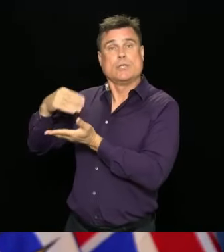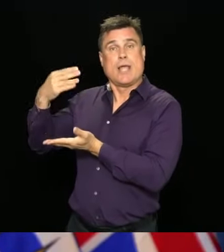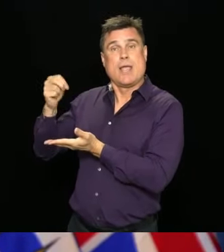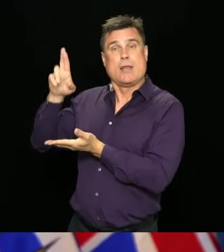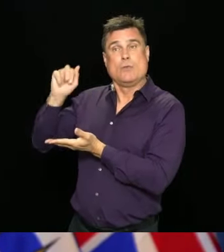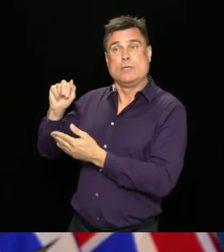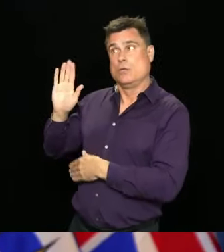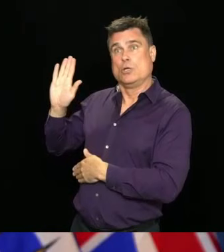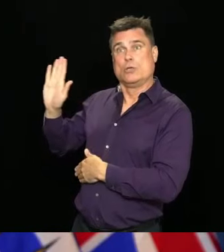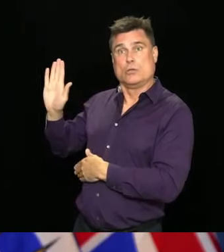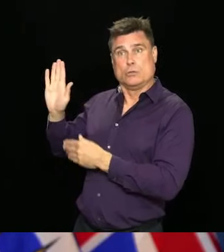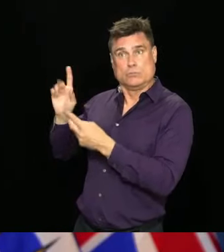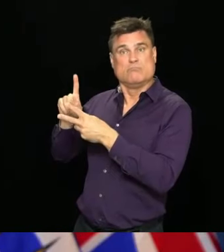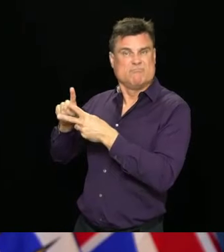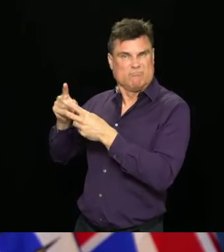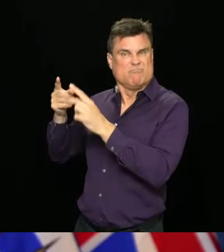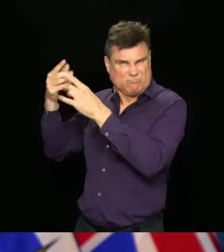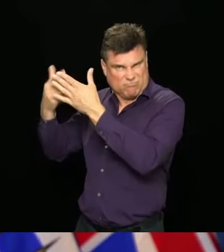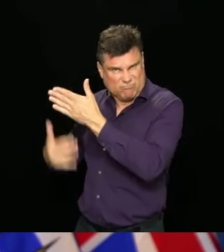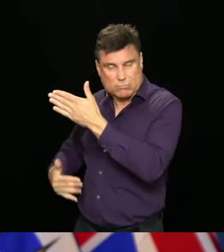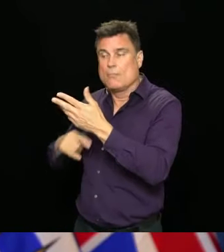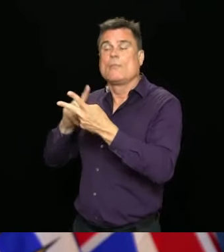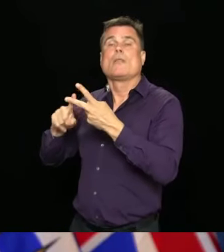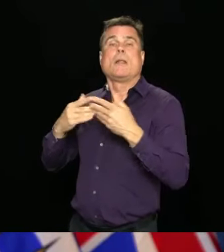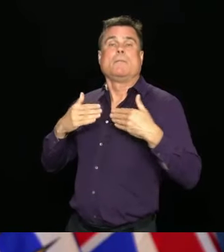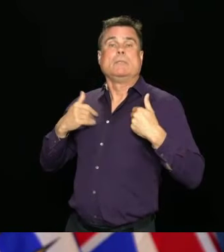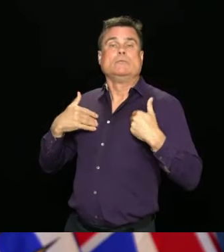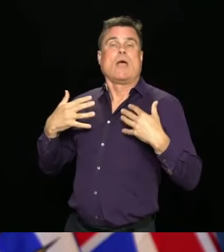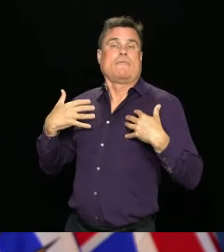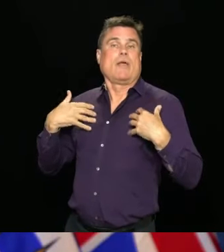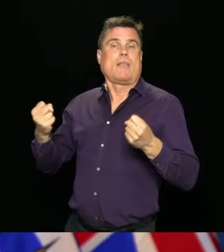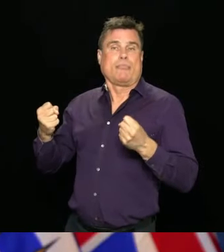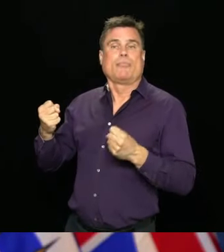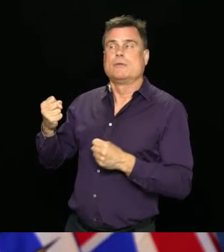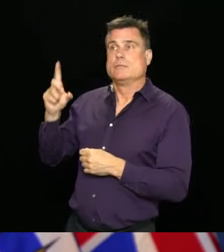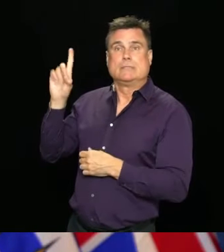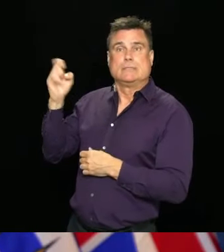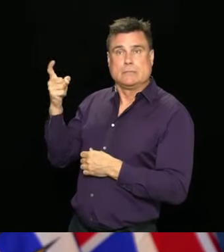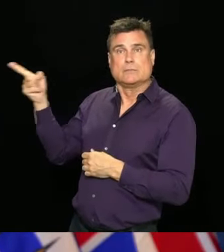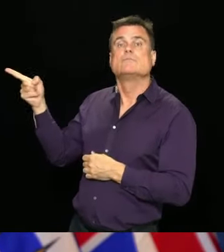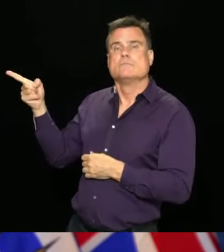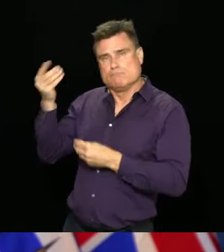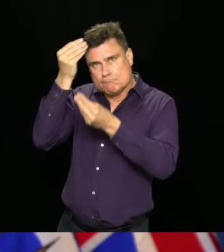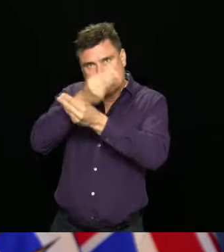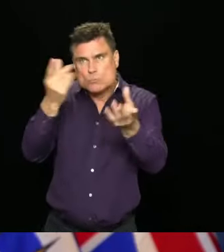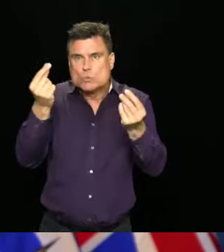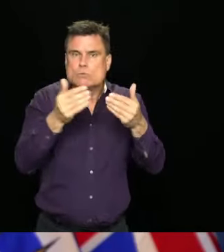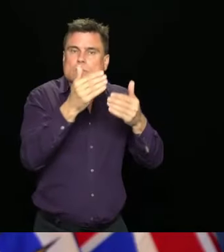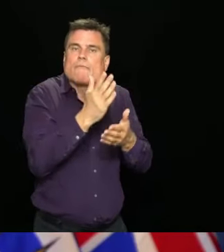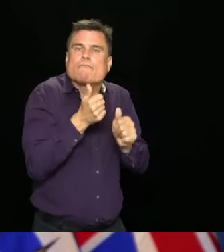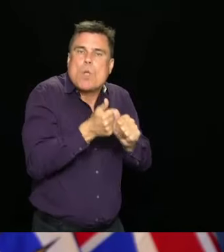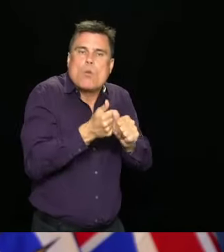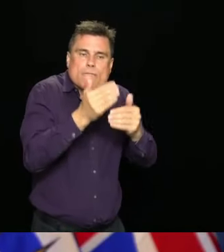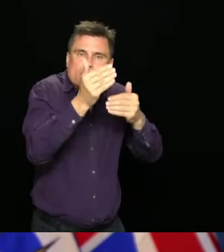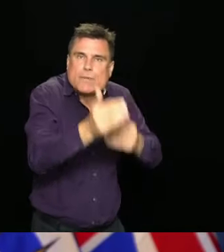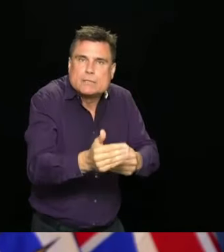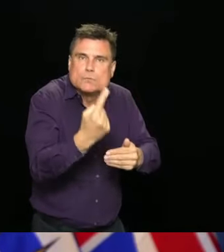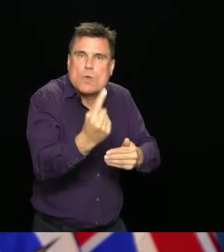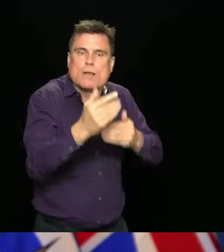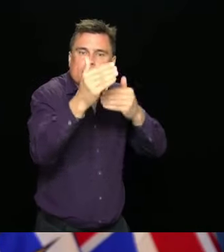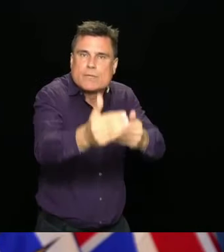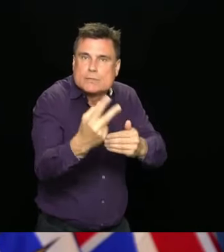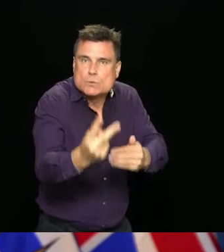clear. A phased approach is the best approach for people, businesses, and communities.